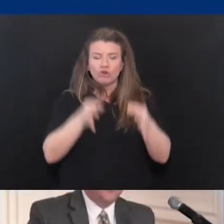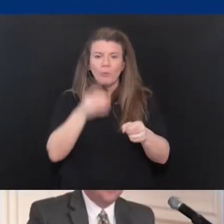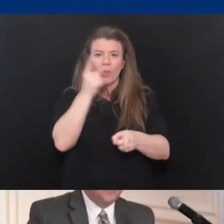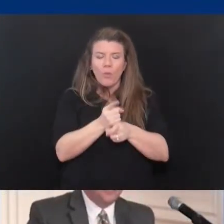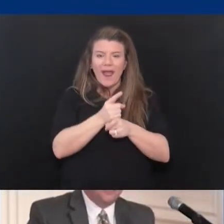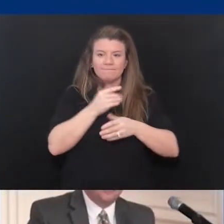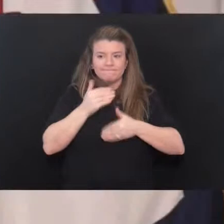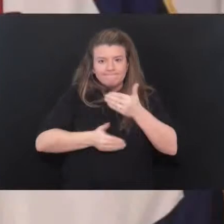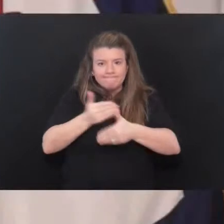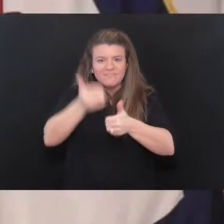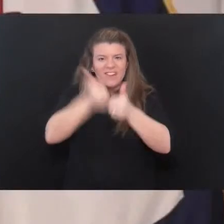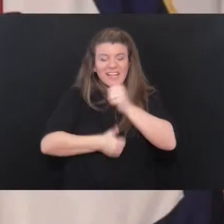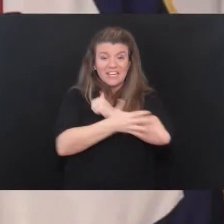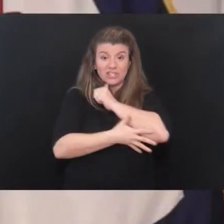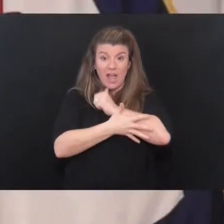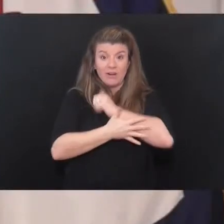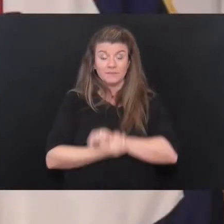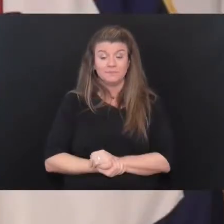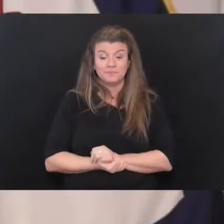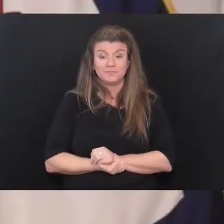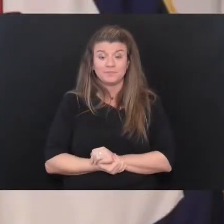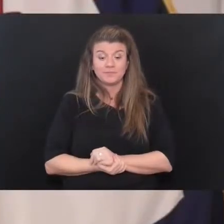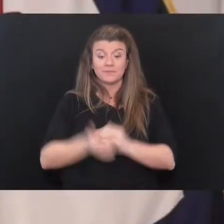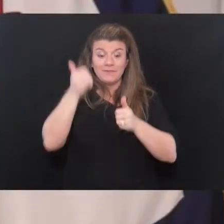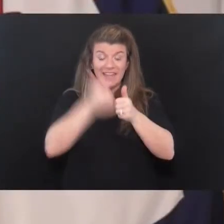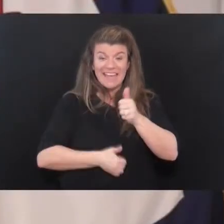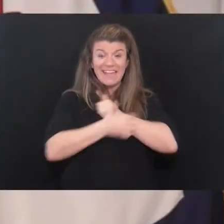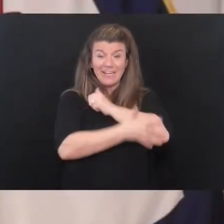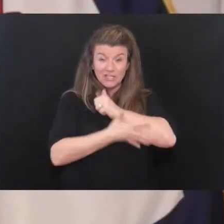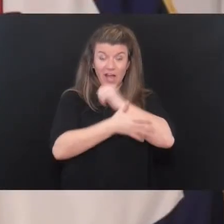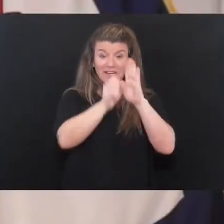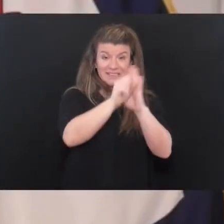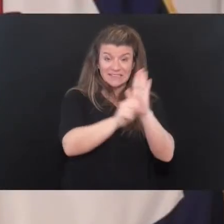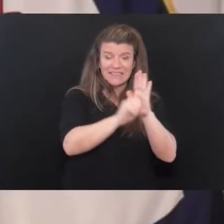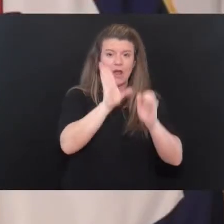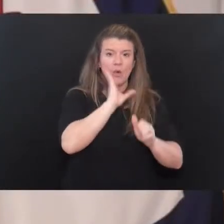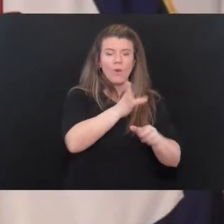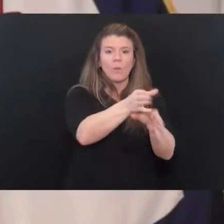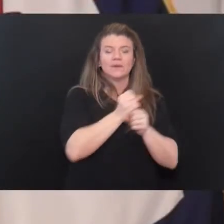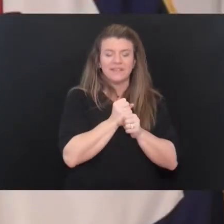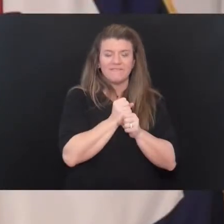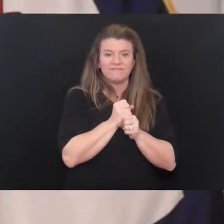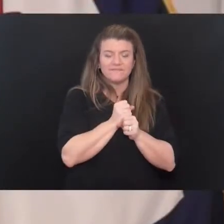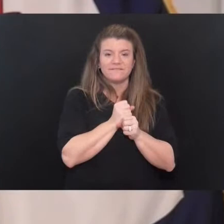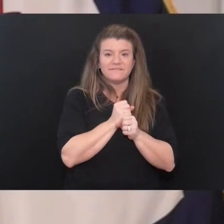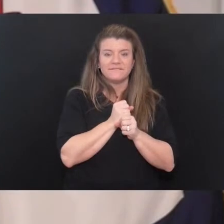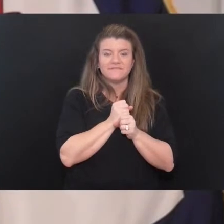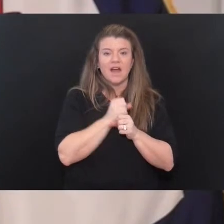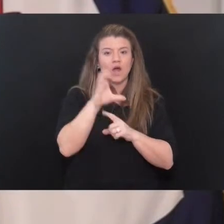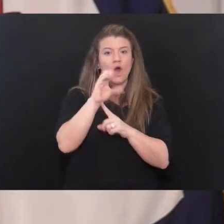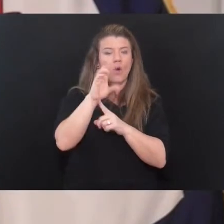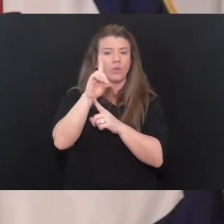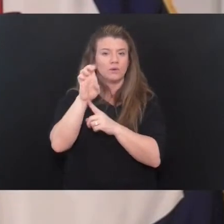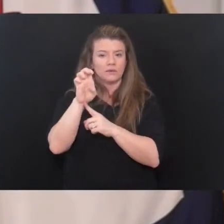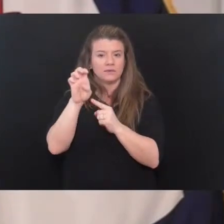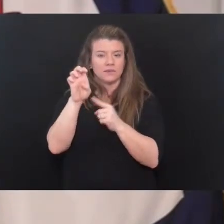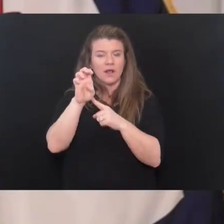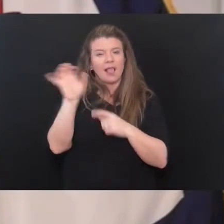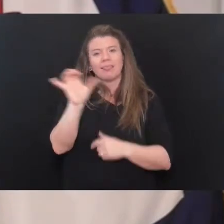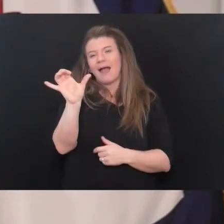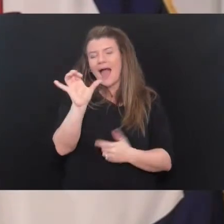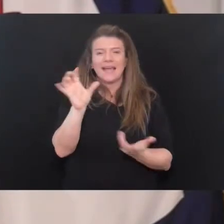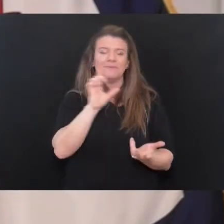each county. And each county in our state will receive a code,